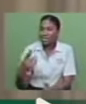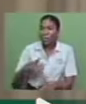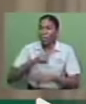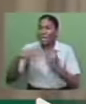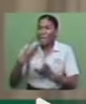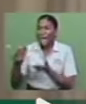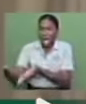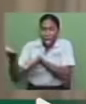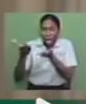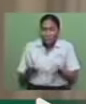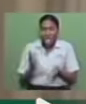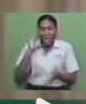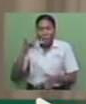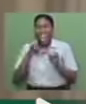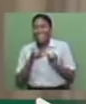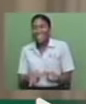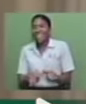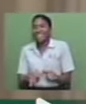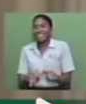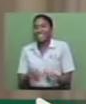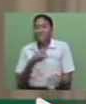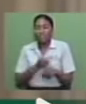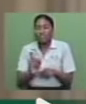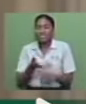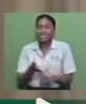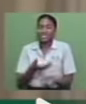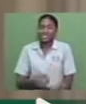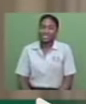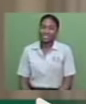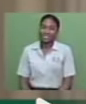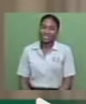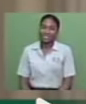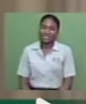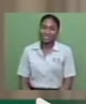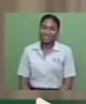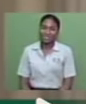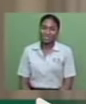I come now to the allocation of medical expenses for the TTPS.